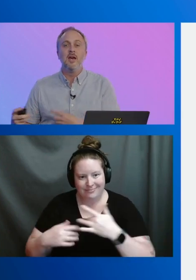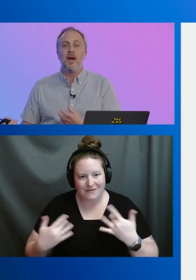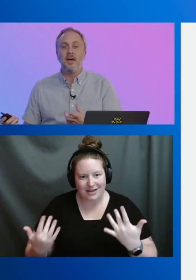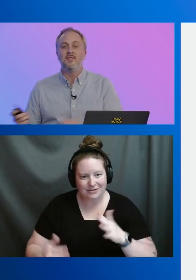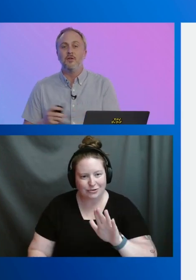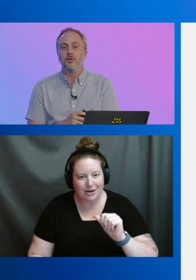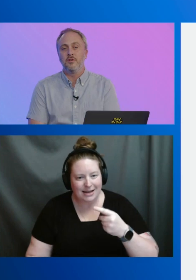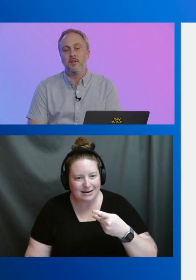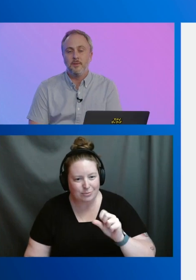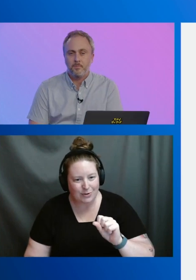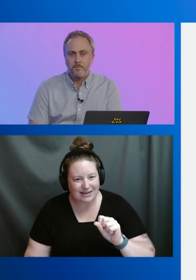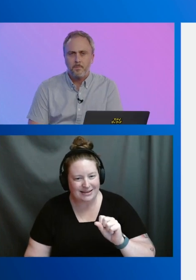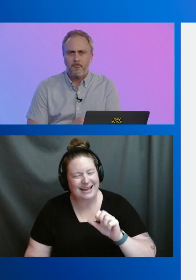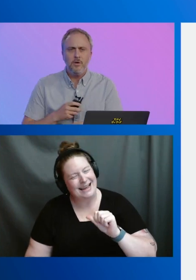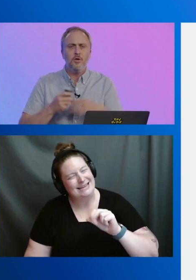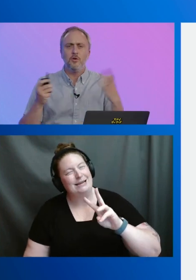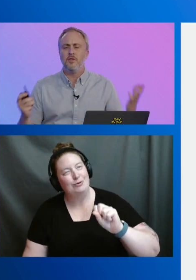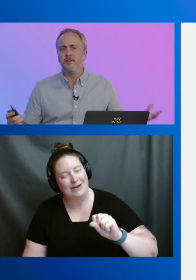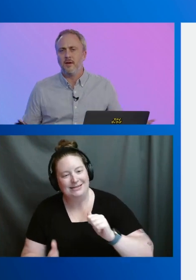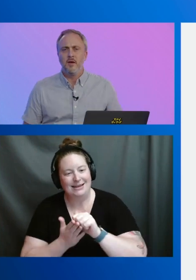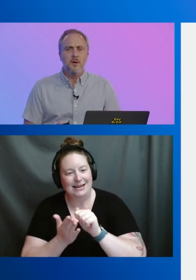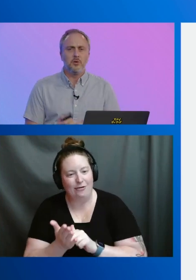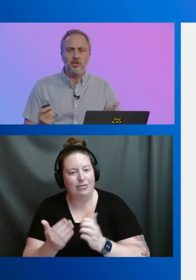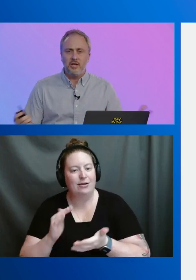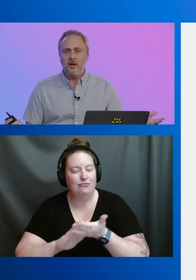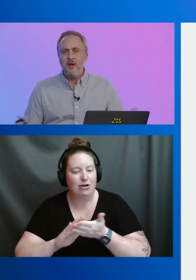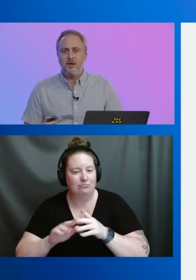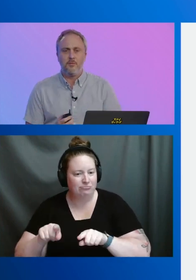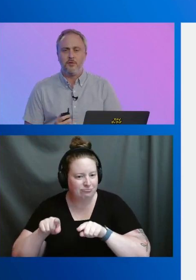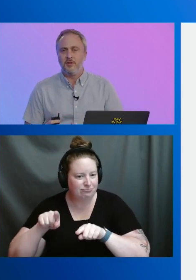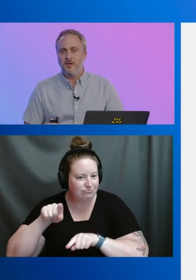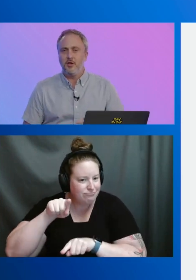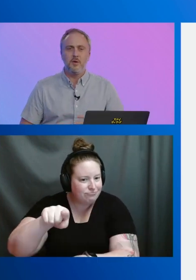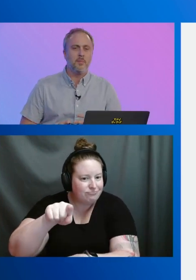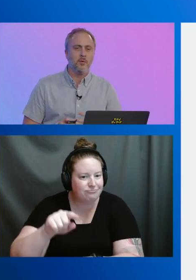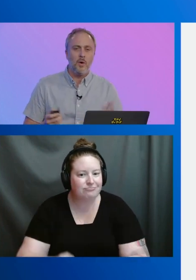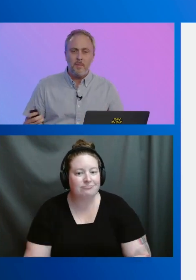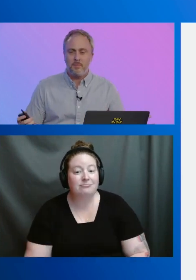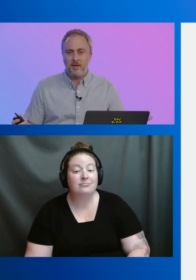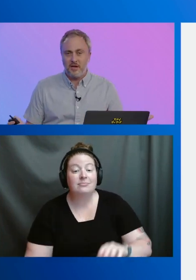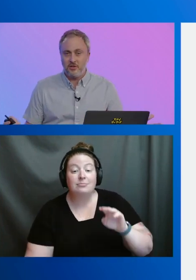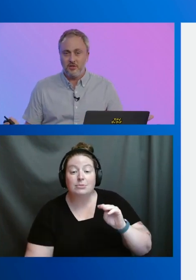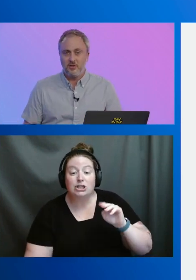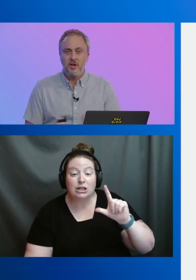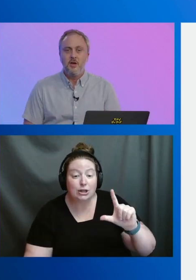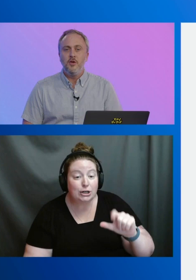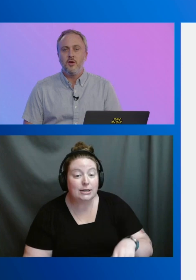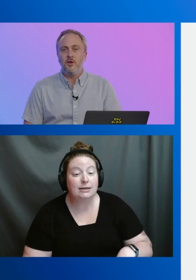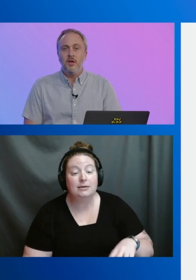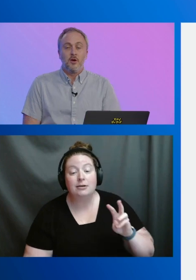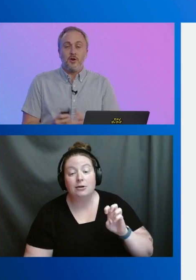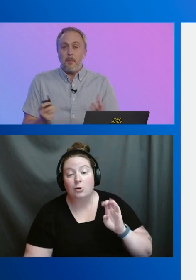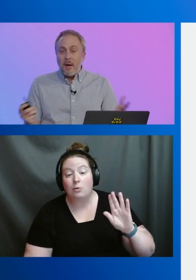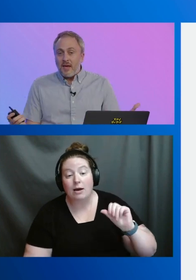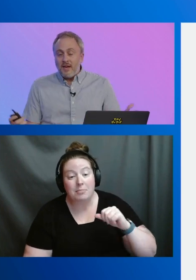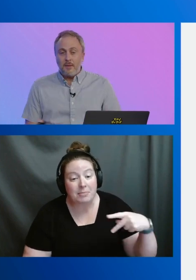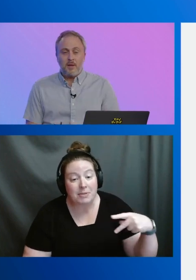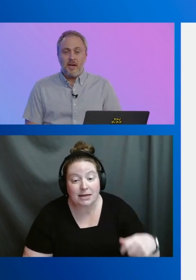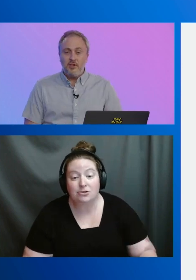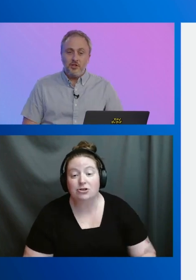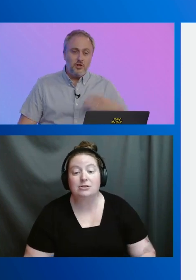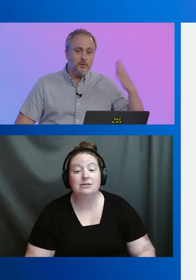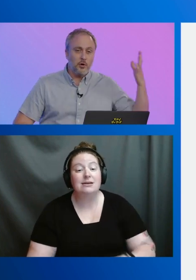run asynchronously. You can do things like machine learning inferencing. You can build web applications. You can create